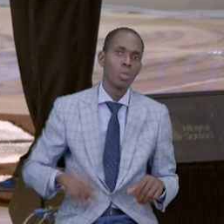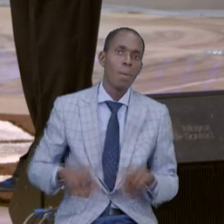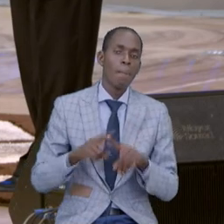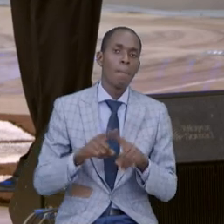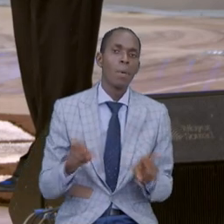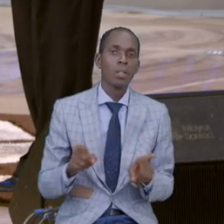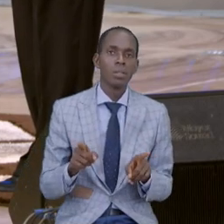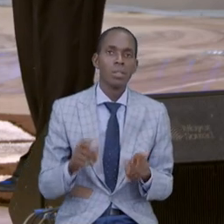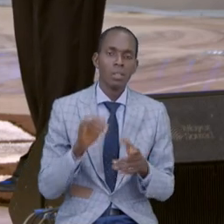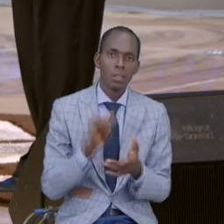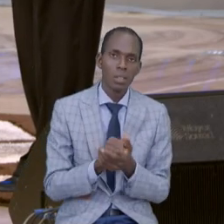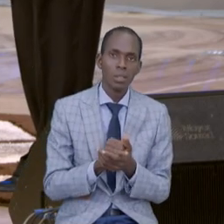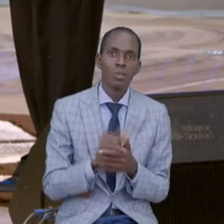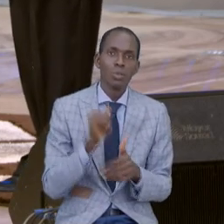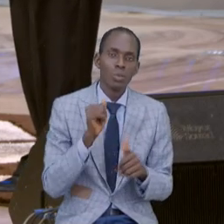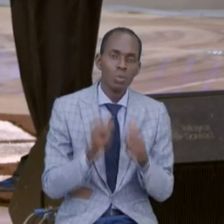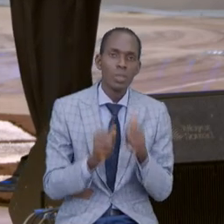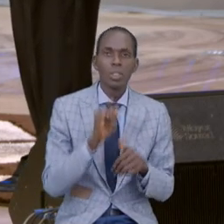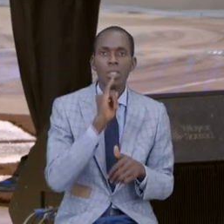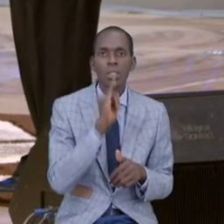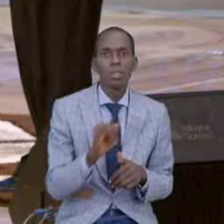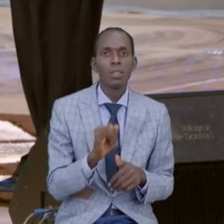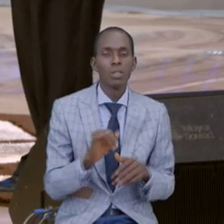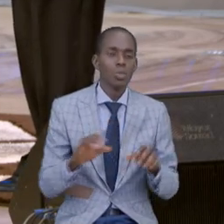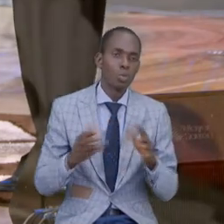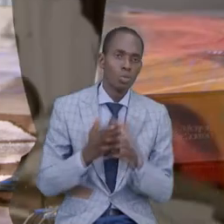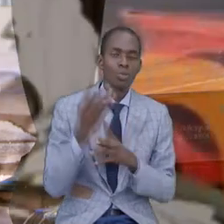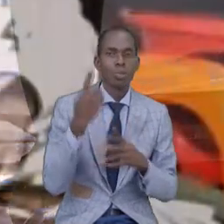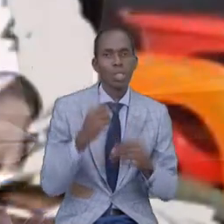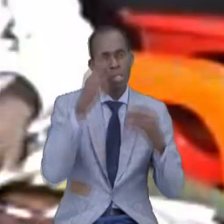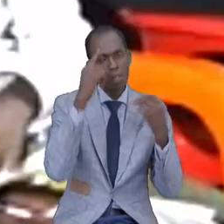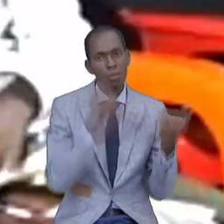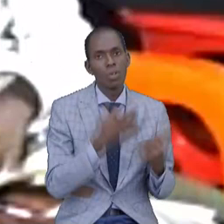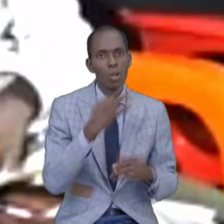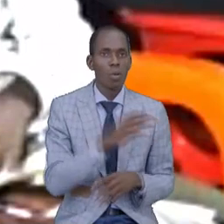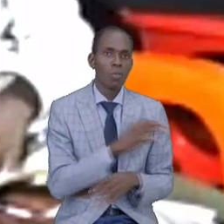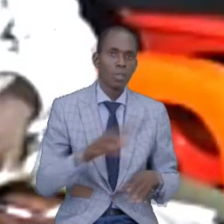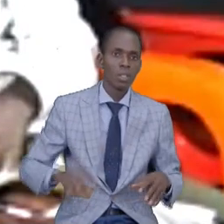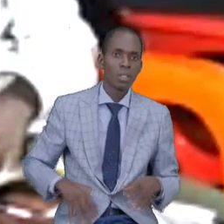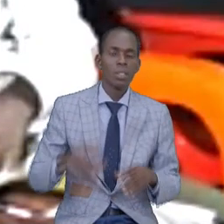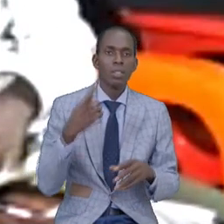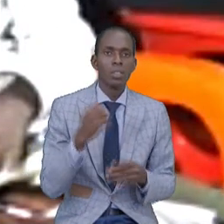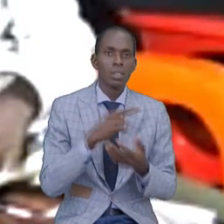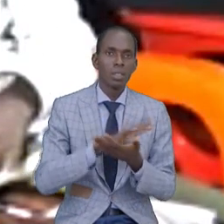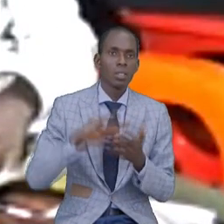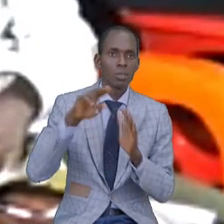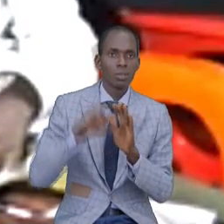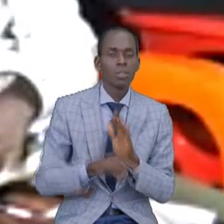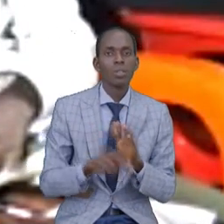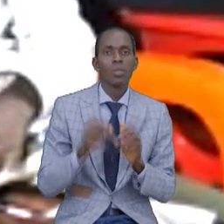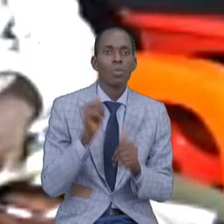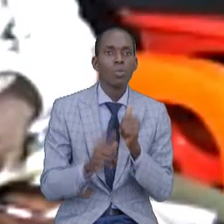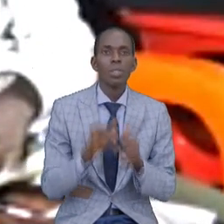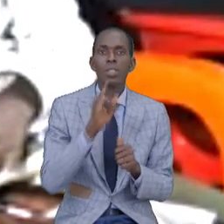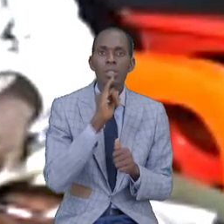but that which is through the faith of Christ, the righteousness which